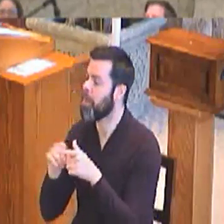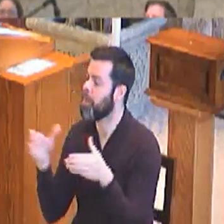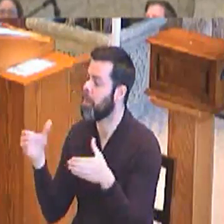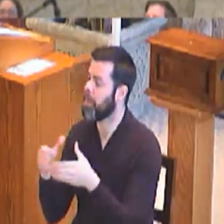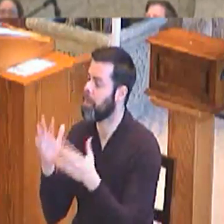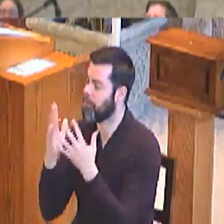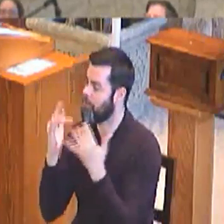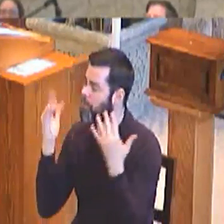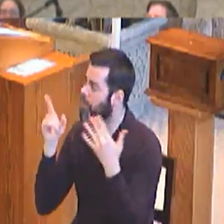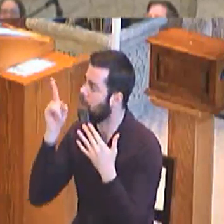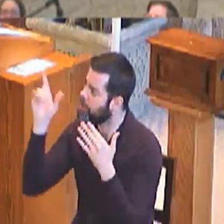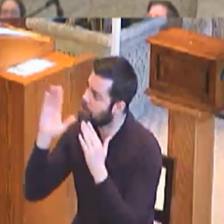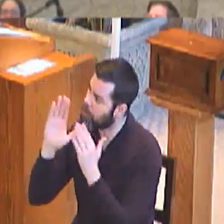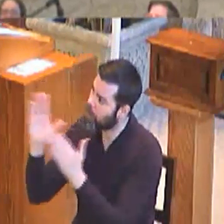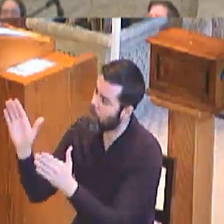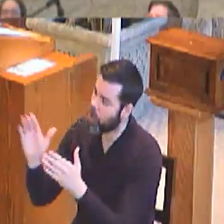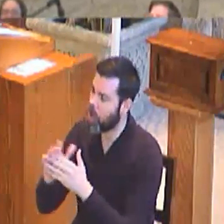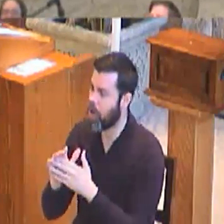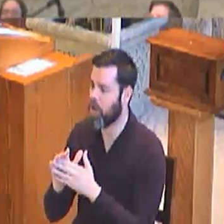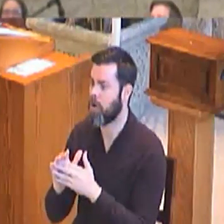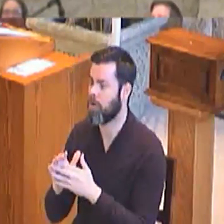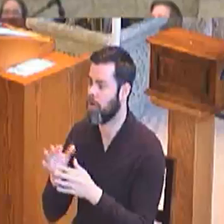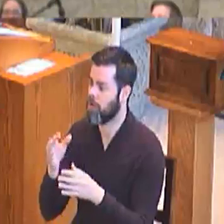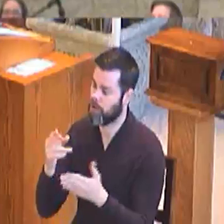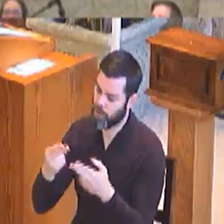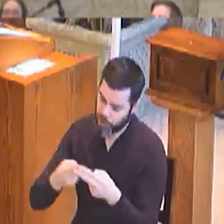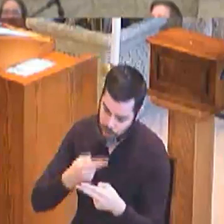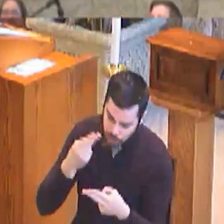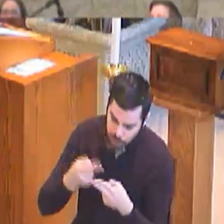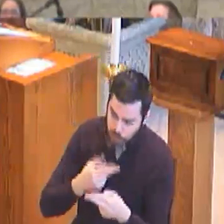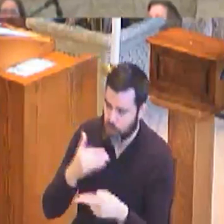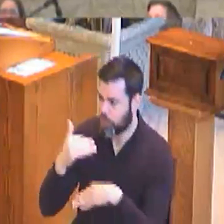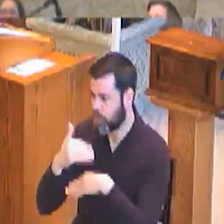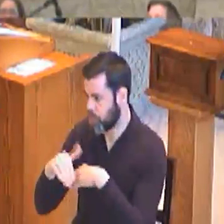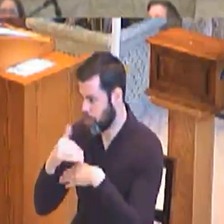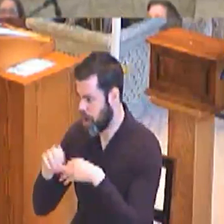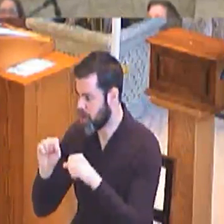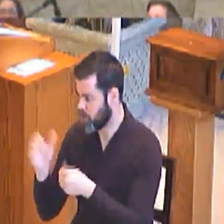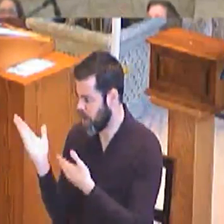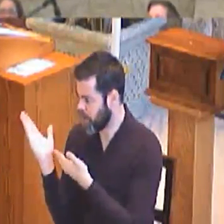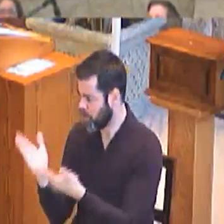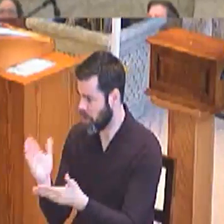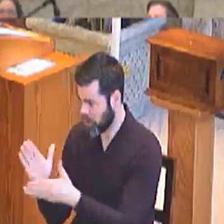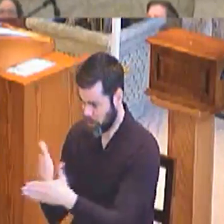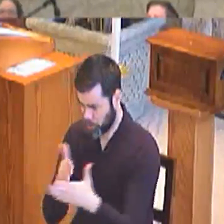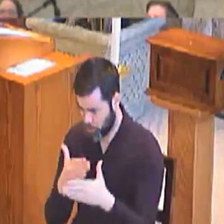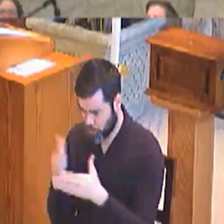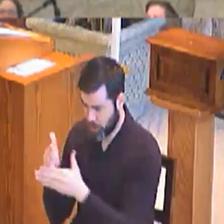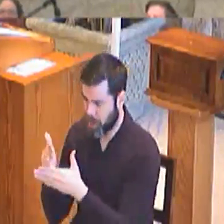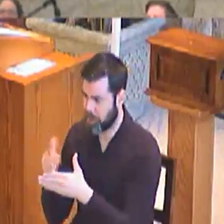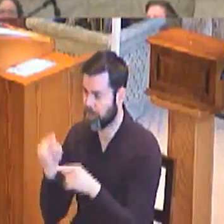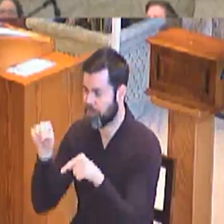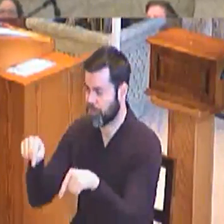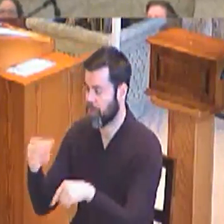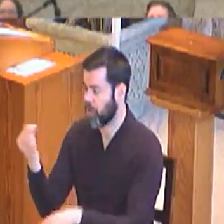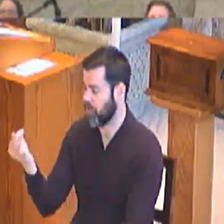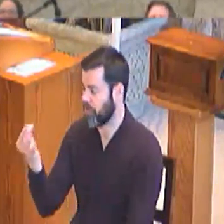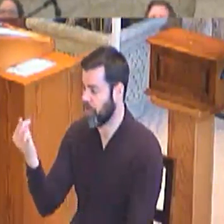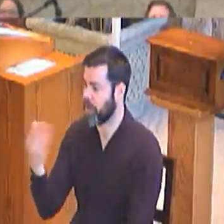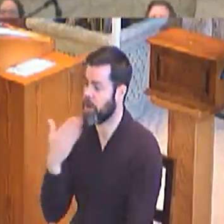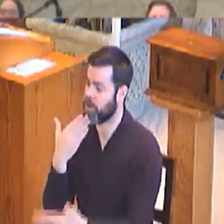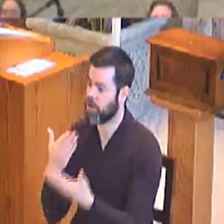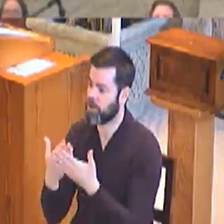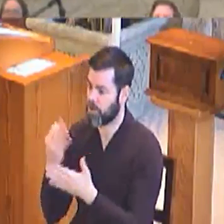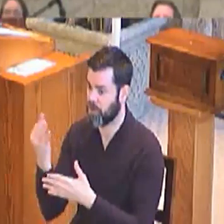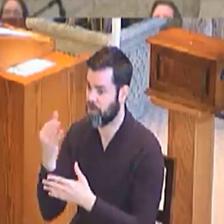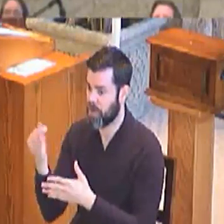simple soup and simple bread. We invite you to bring that to share. And then on Friday, Good Friday service, over the top as